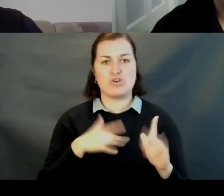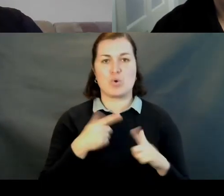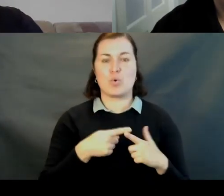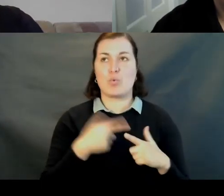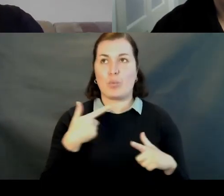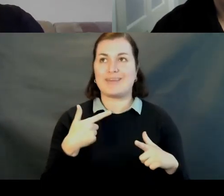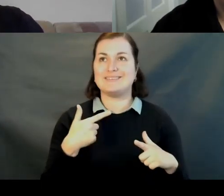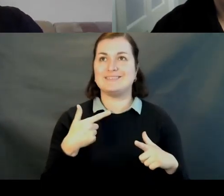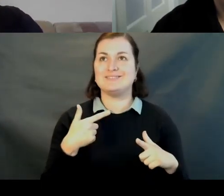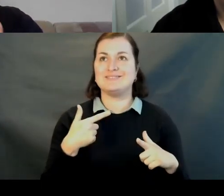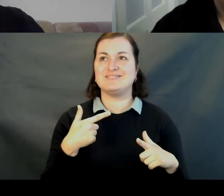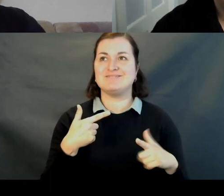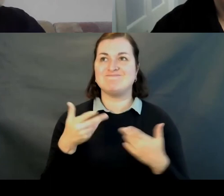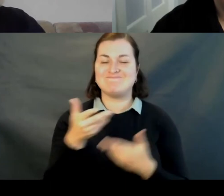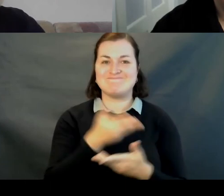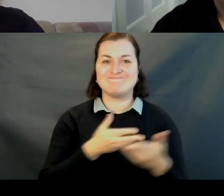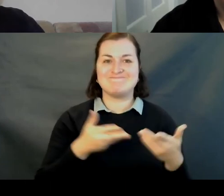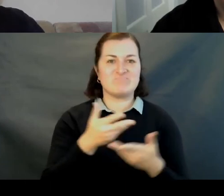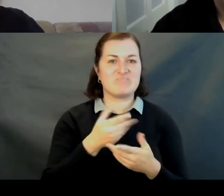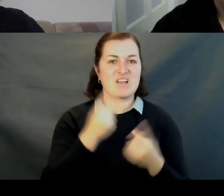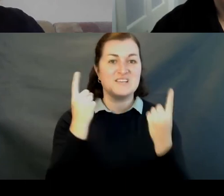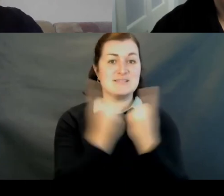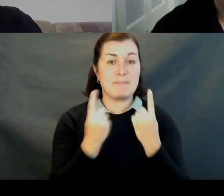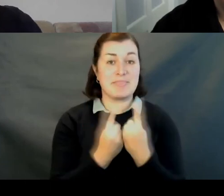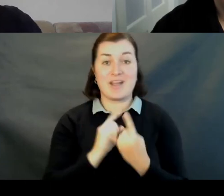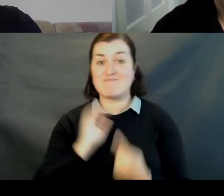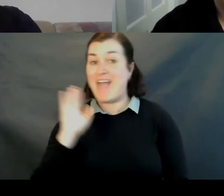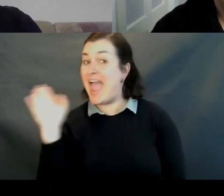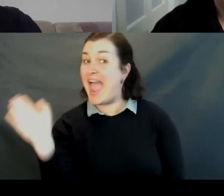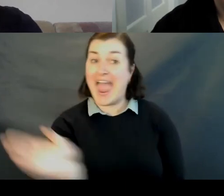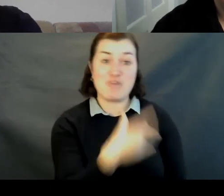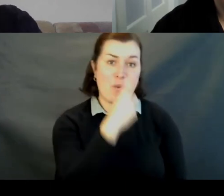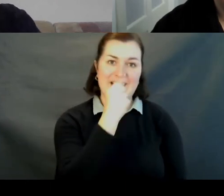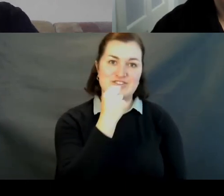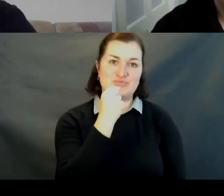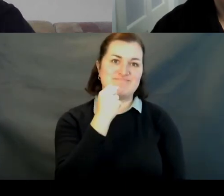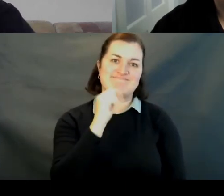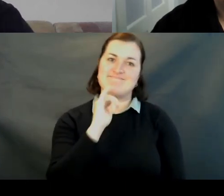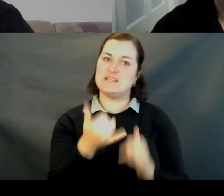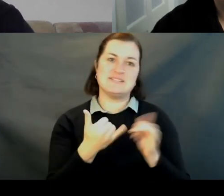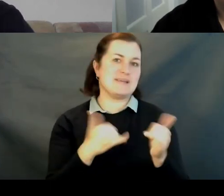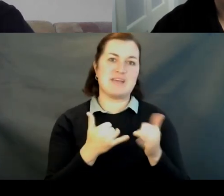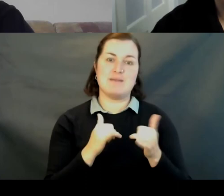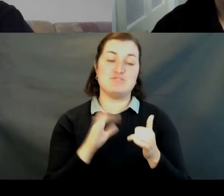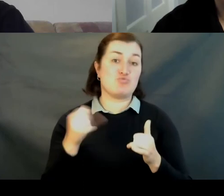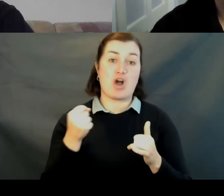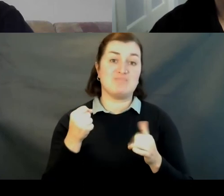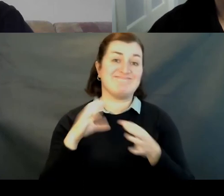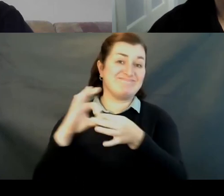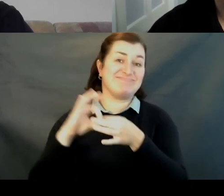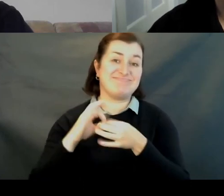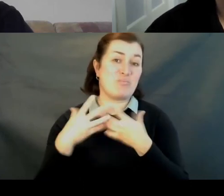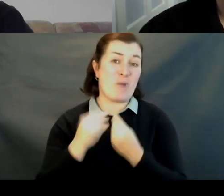to do. Sometimes you might not be able to get hold of an audio describer, give my love to Stuart Paul. Sometimes you may not be